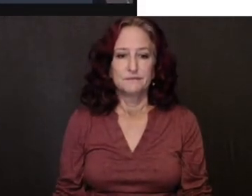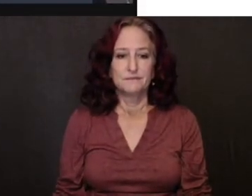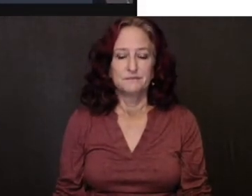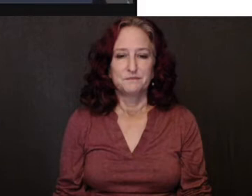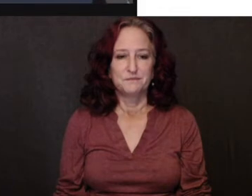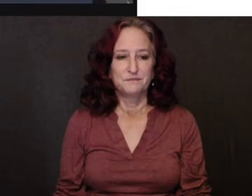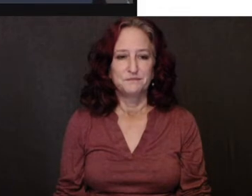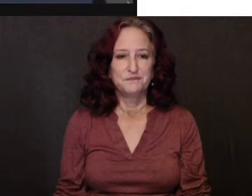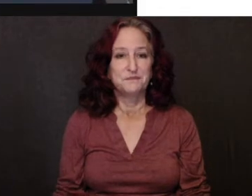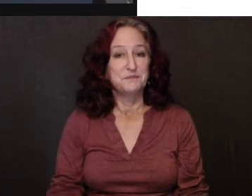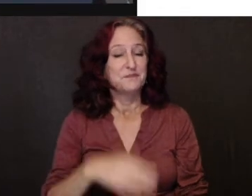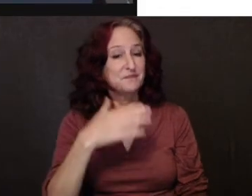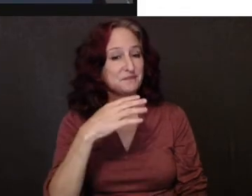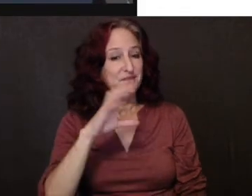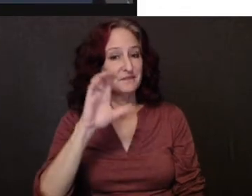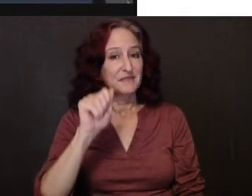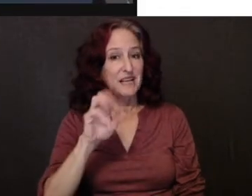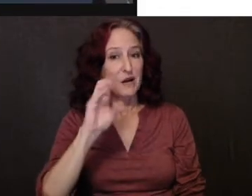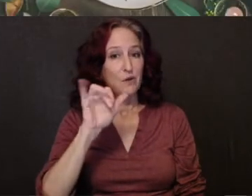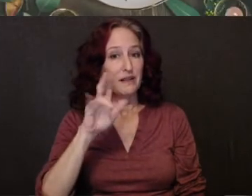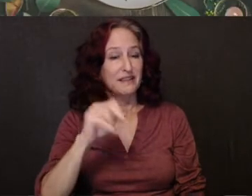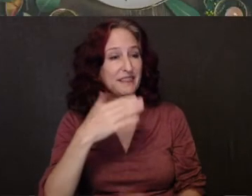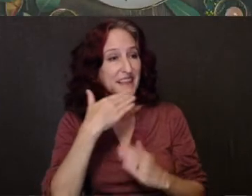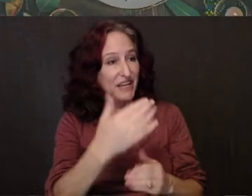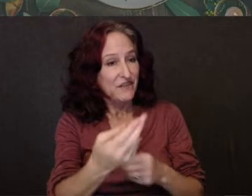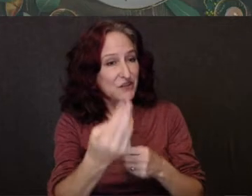provide some closing remarks and an event recap.